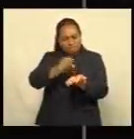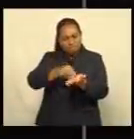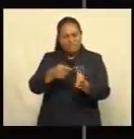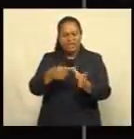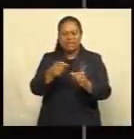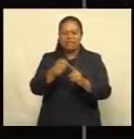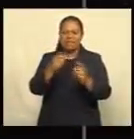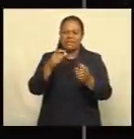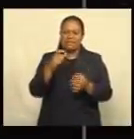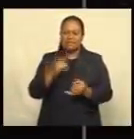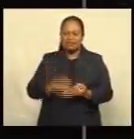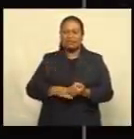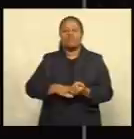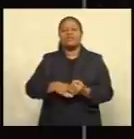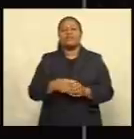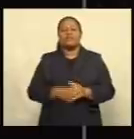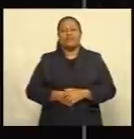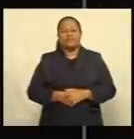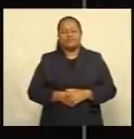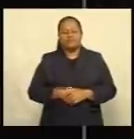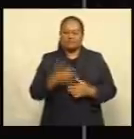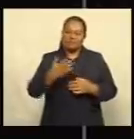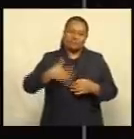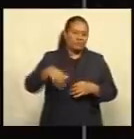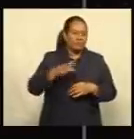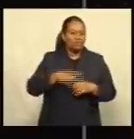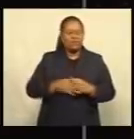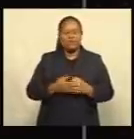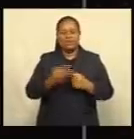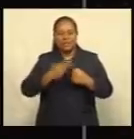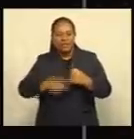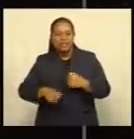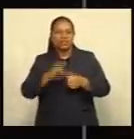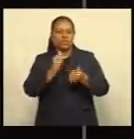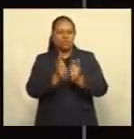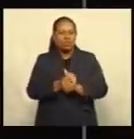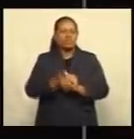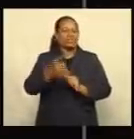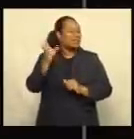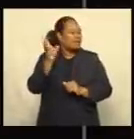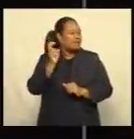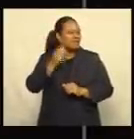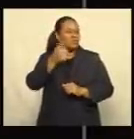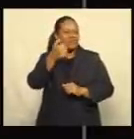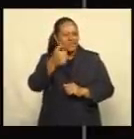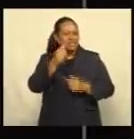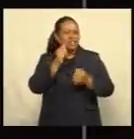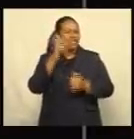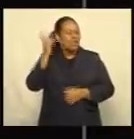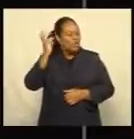to keep updated with the very latest in news and sports and listen to our 6 radio stations live.